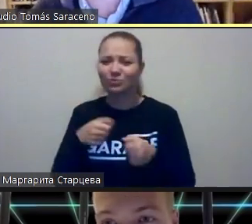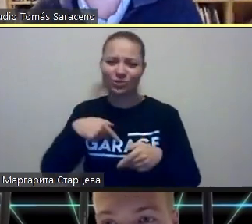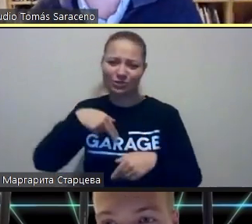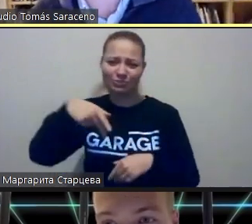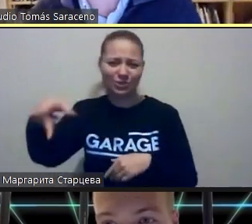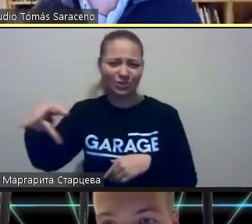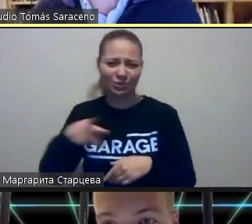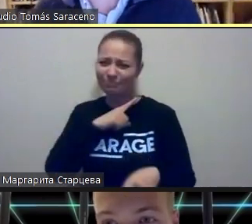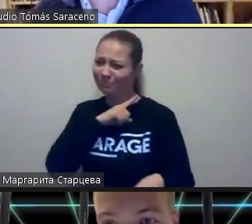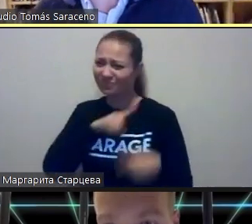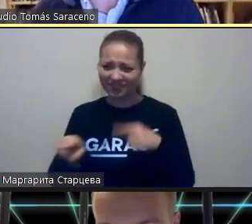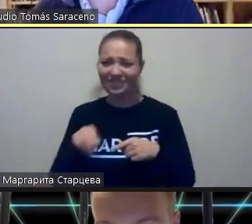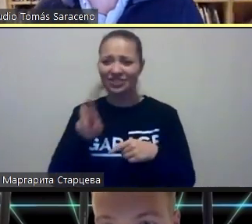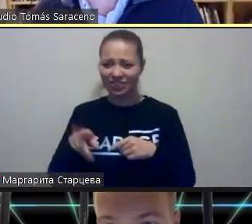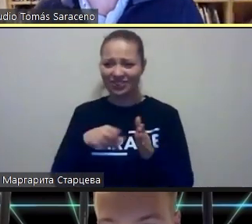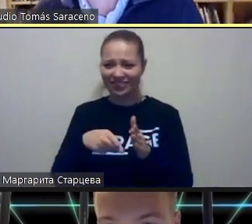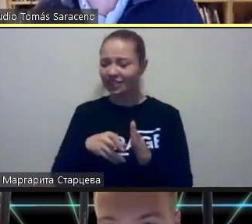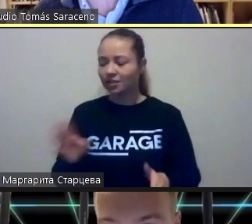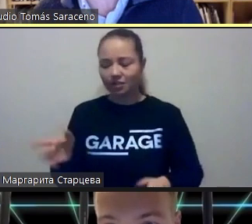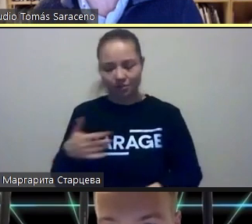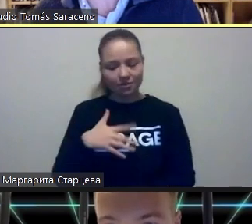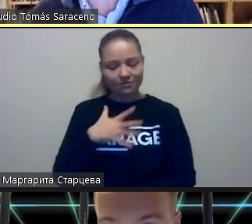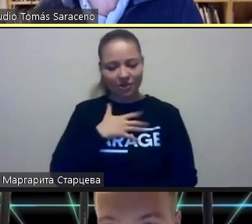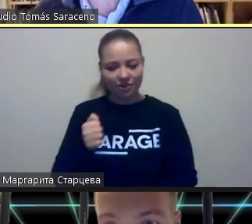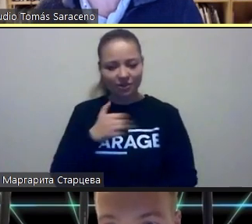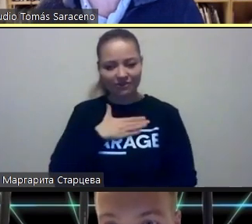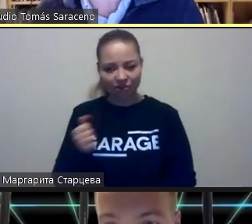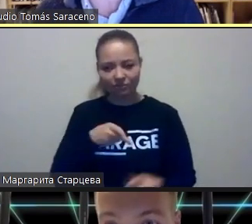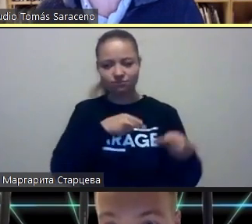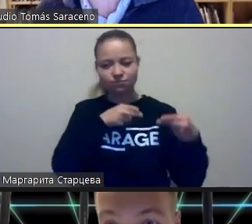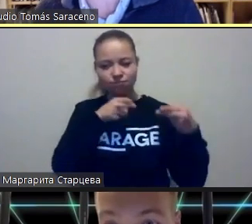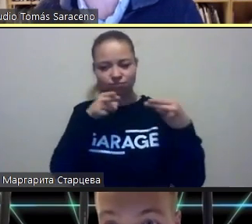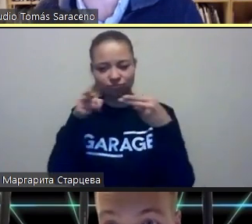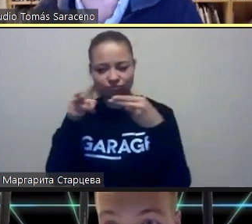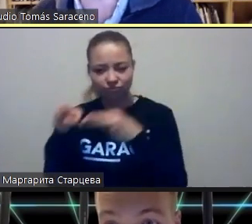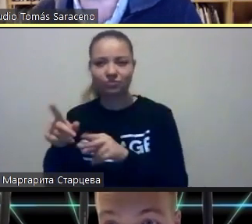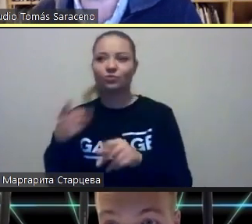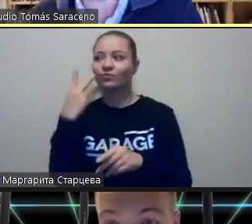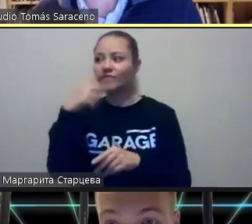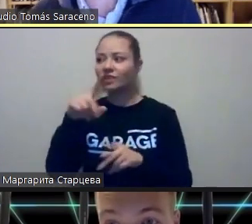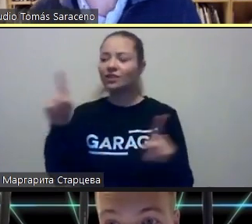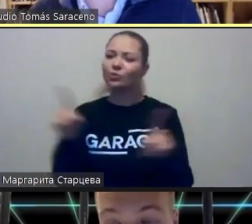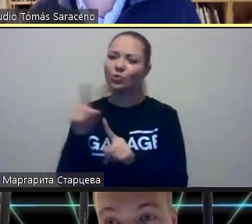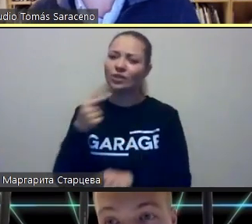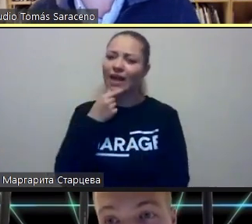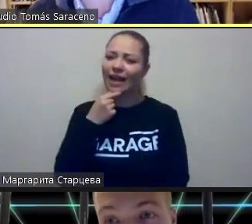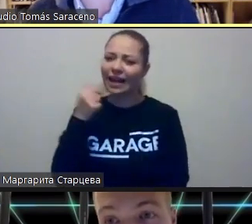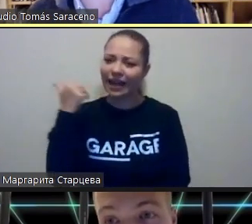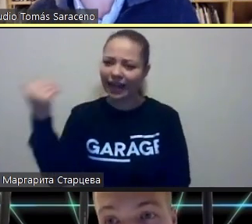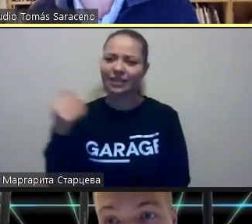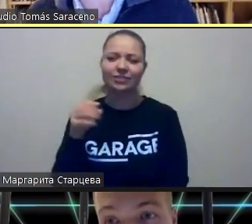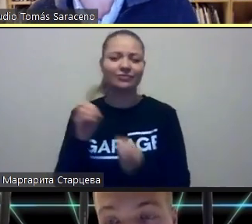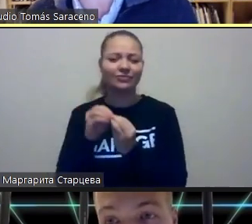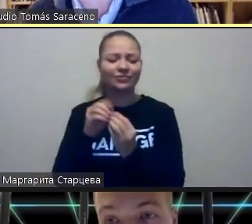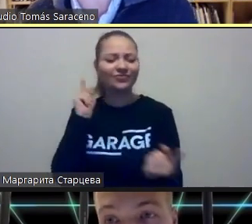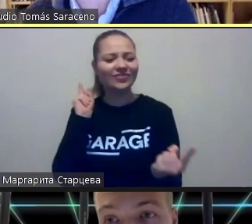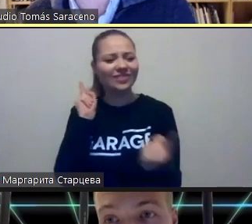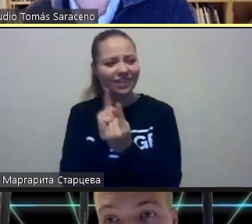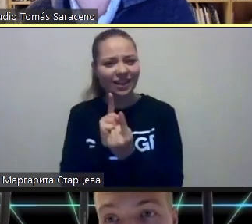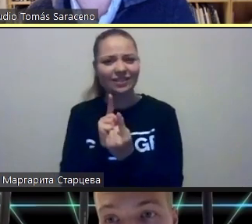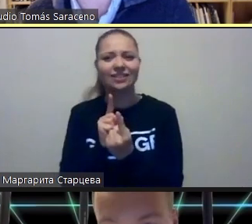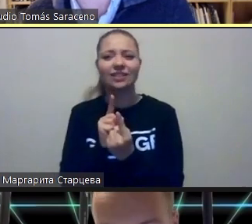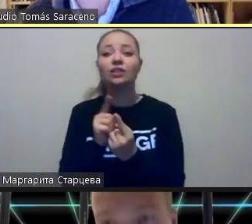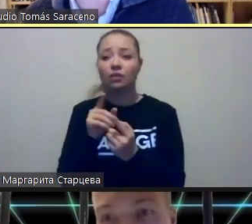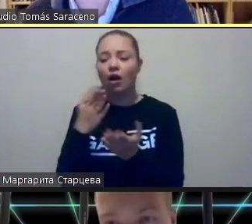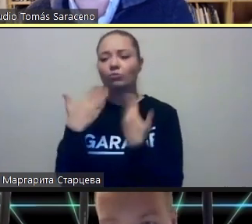a beautiful reception. And we remain with the idea that, you know, I want to work with them to try to kind of build a small Mars